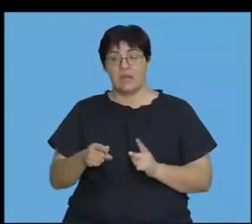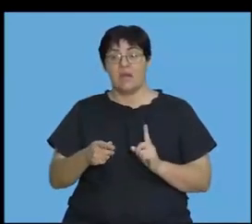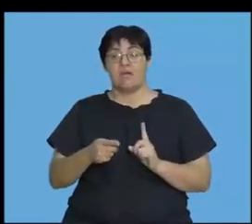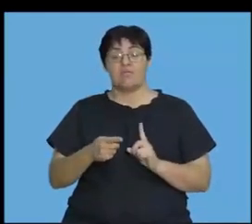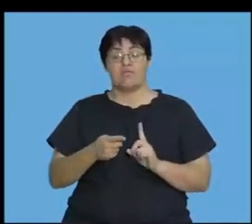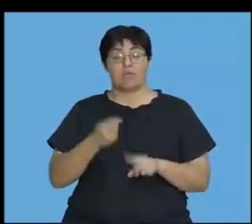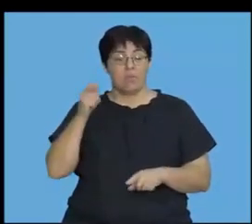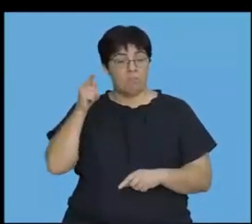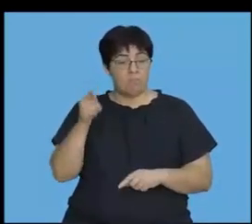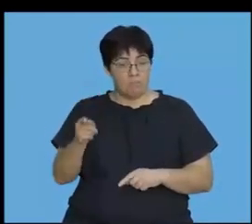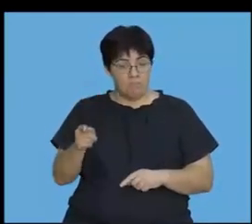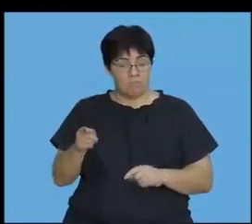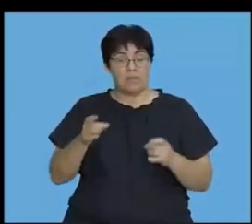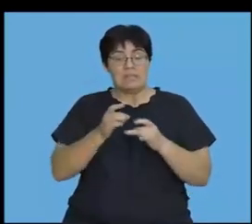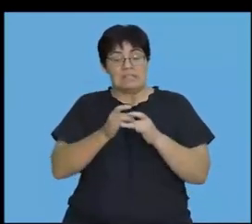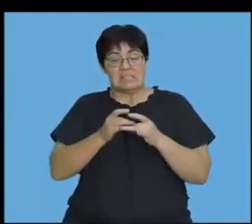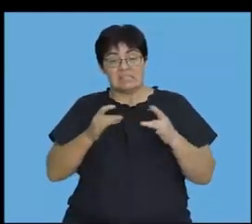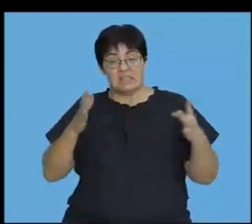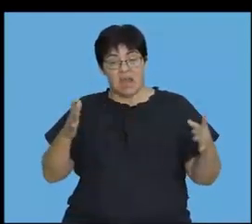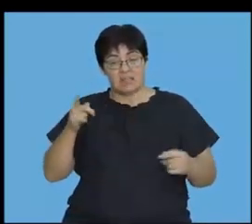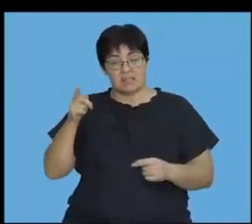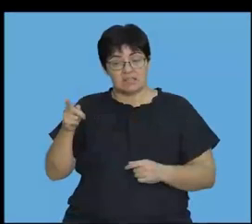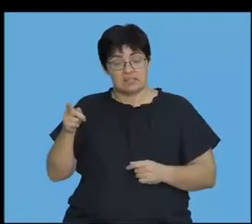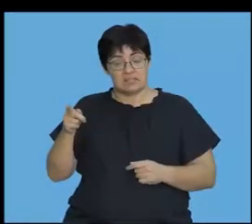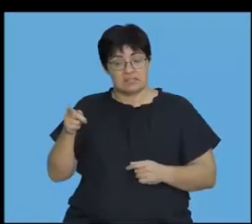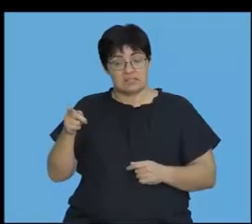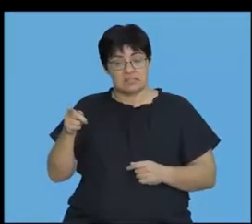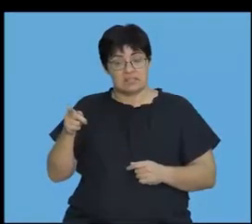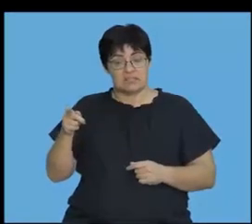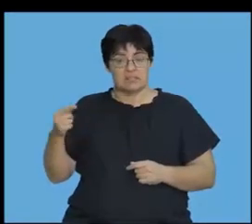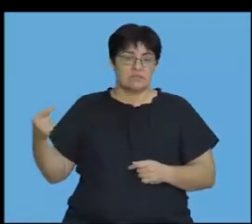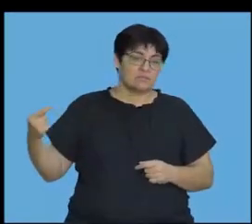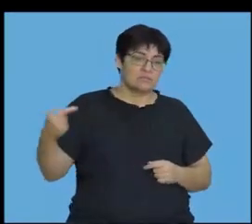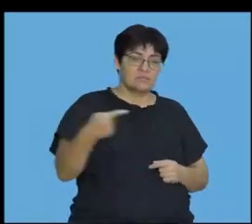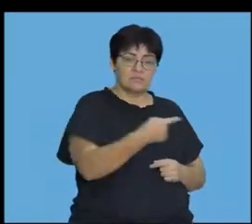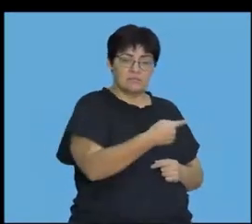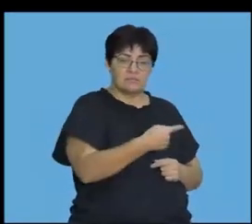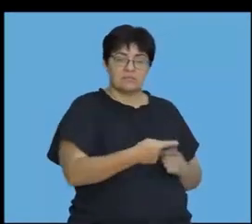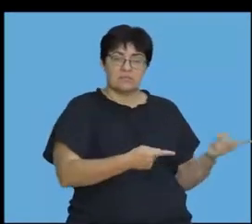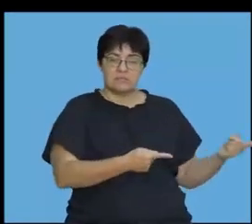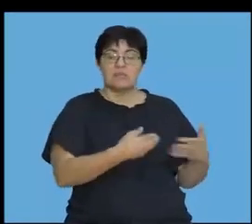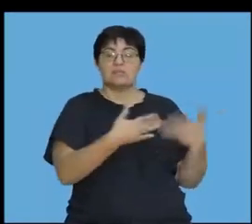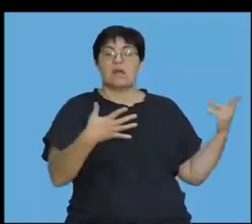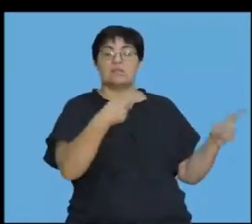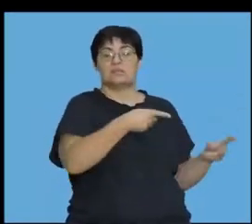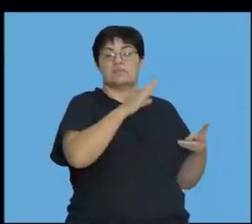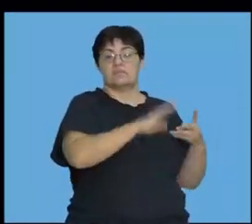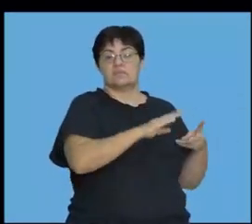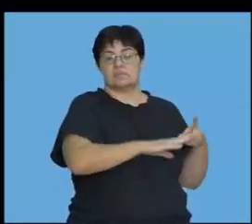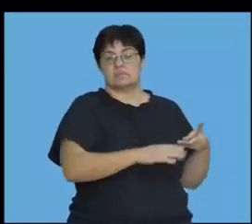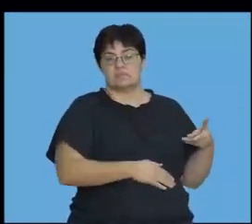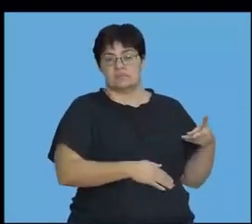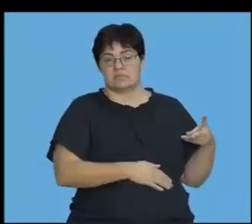to go from the start of the first one, oopsie, to the